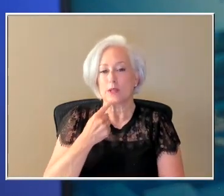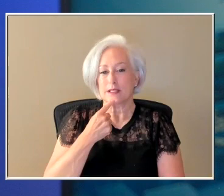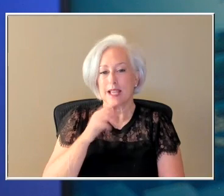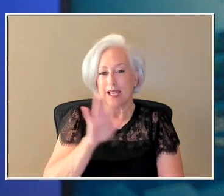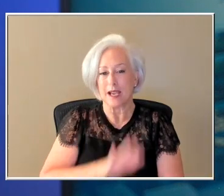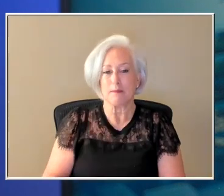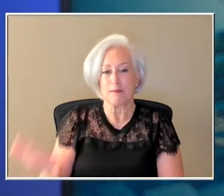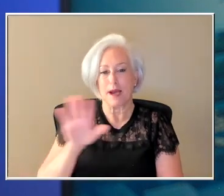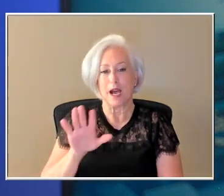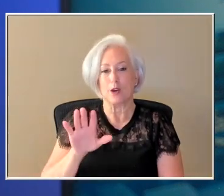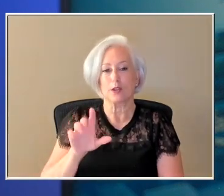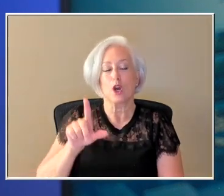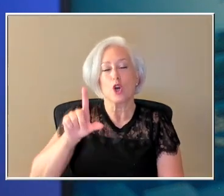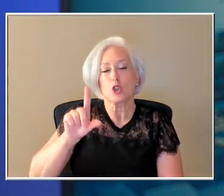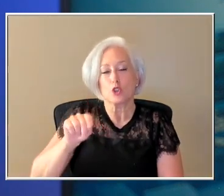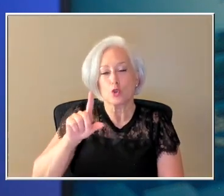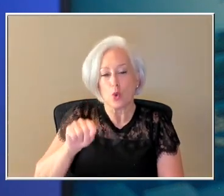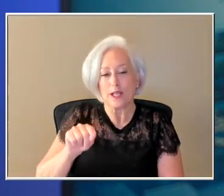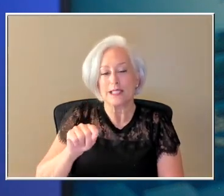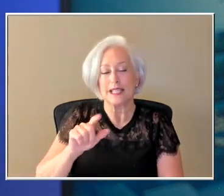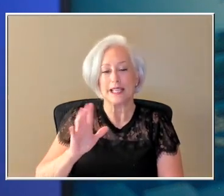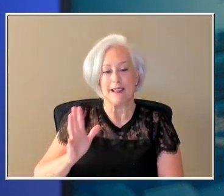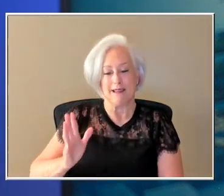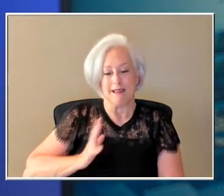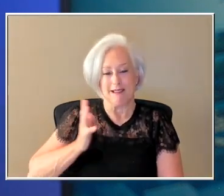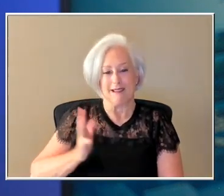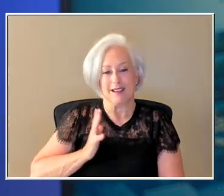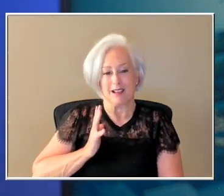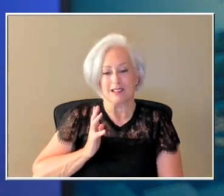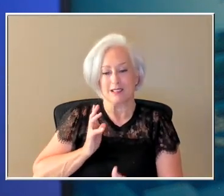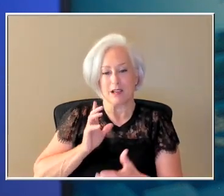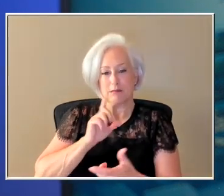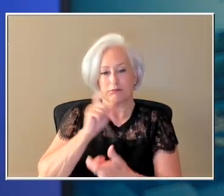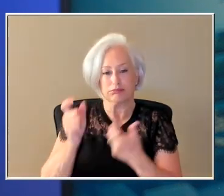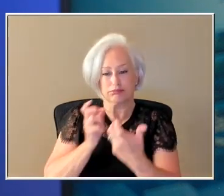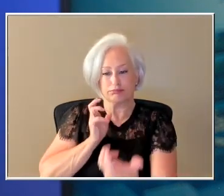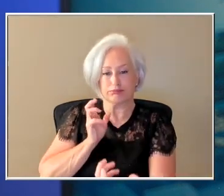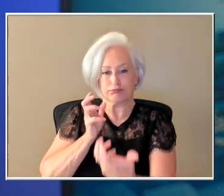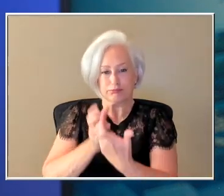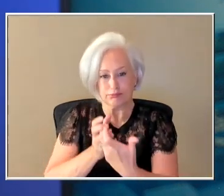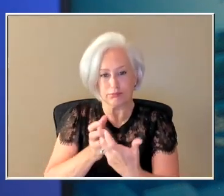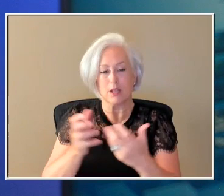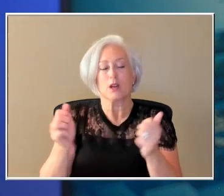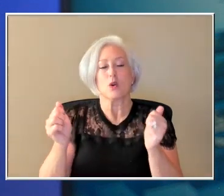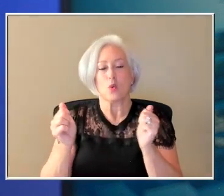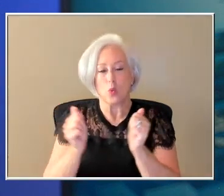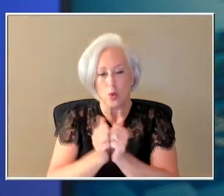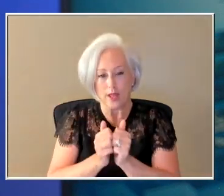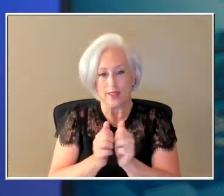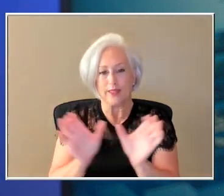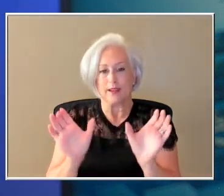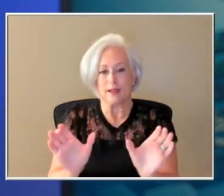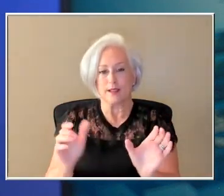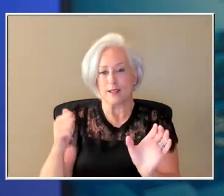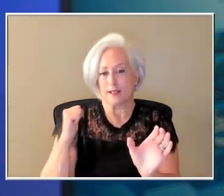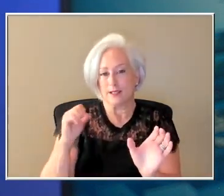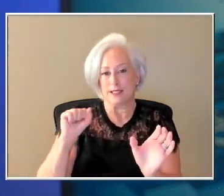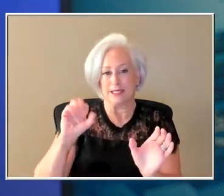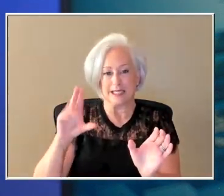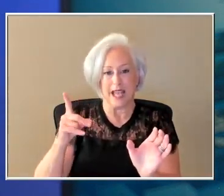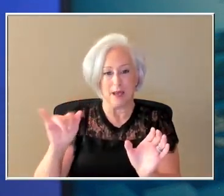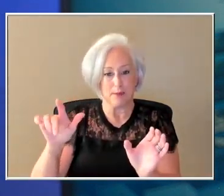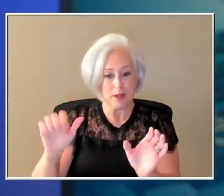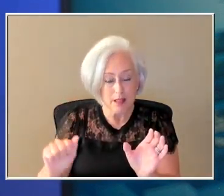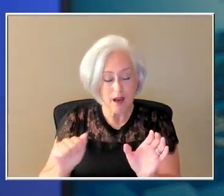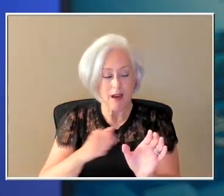custom designed total scapula with proximal humerus replacements. The way we do it is very fascinating because now we